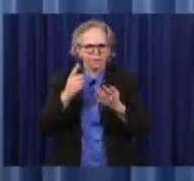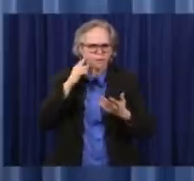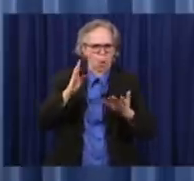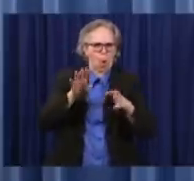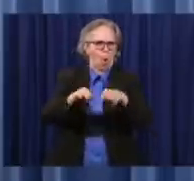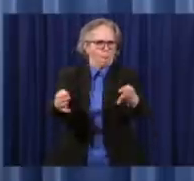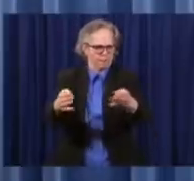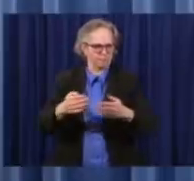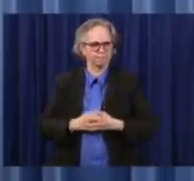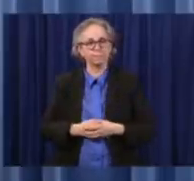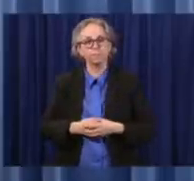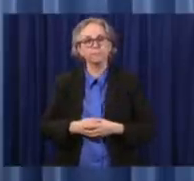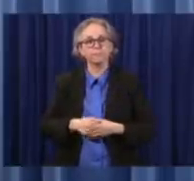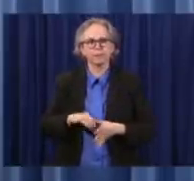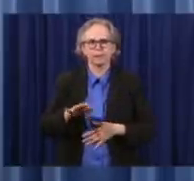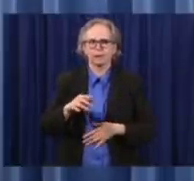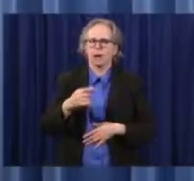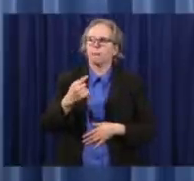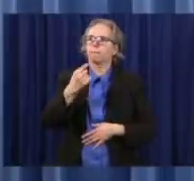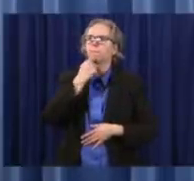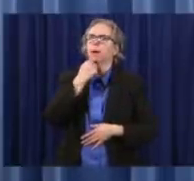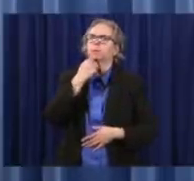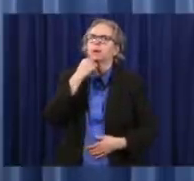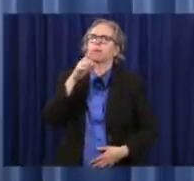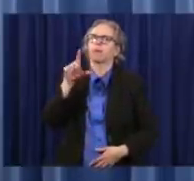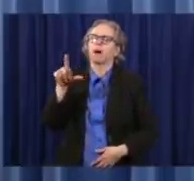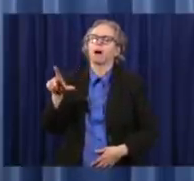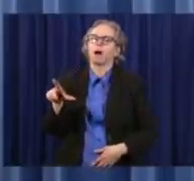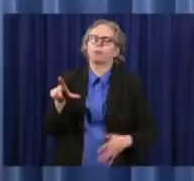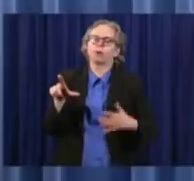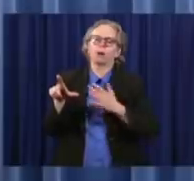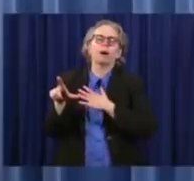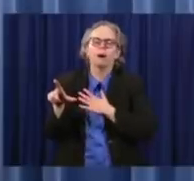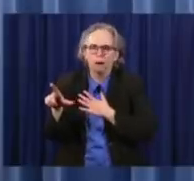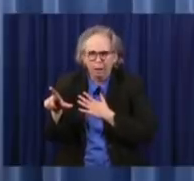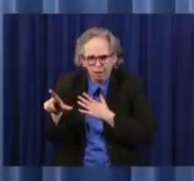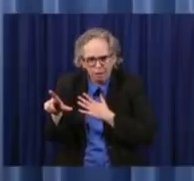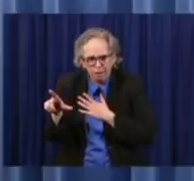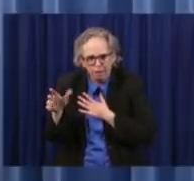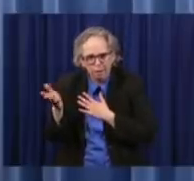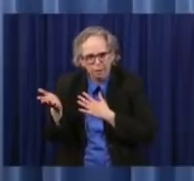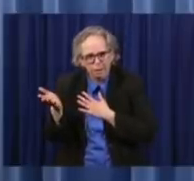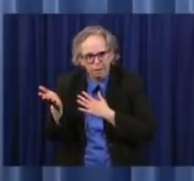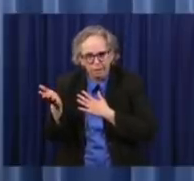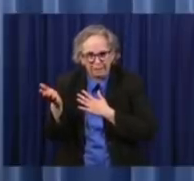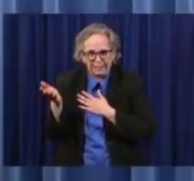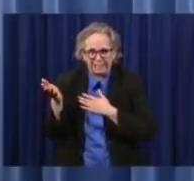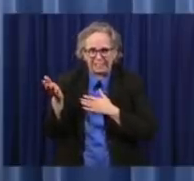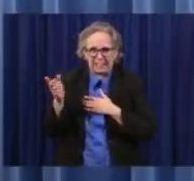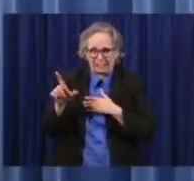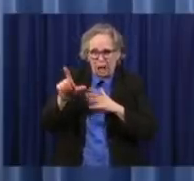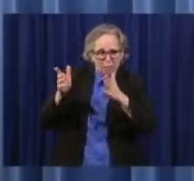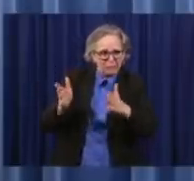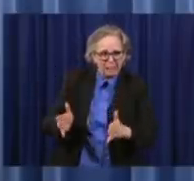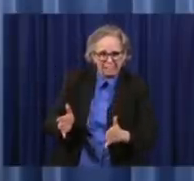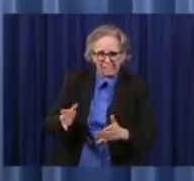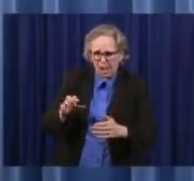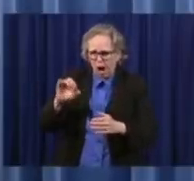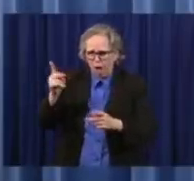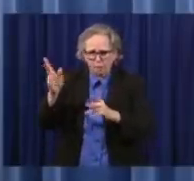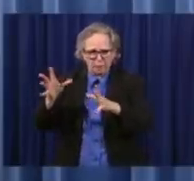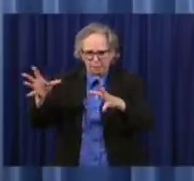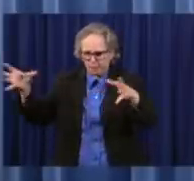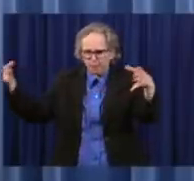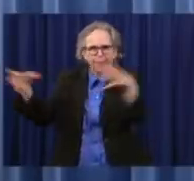We miss our libraries, and so we're putting people, librarians and others, to take a look at this. How could